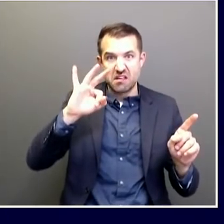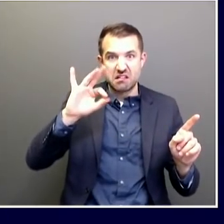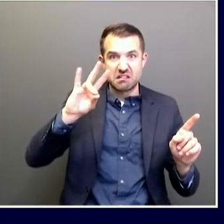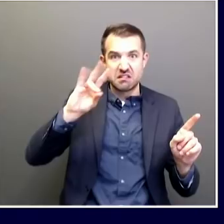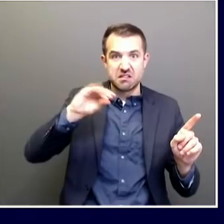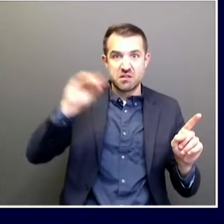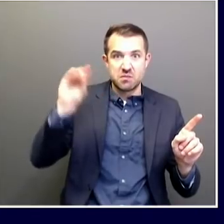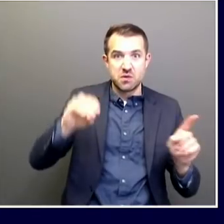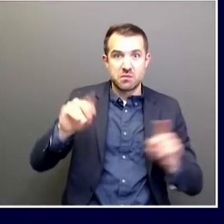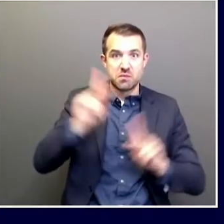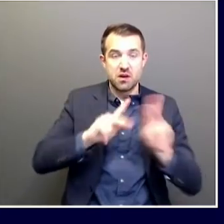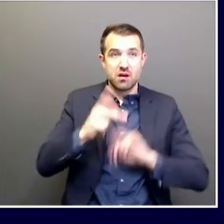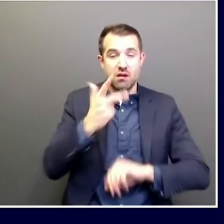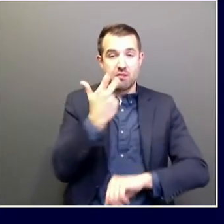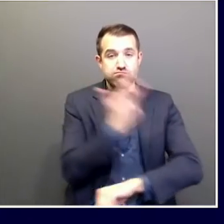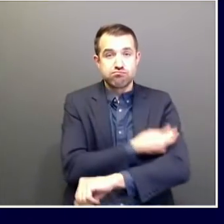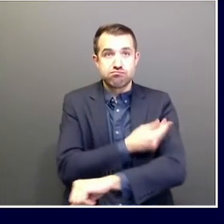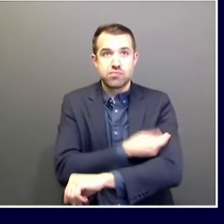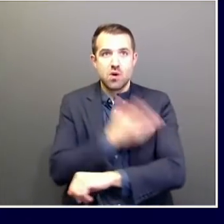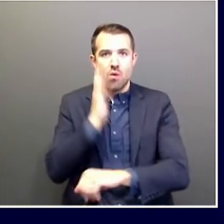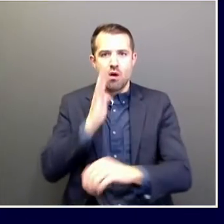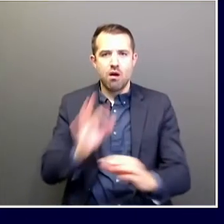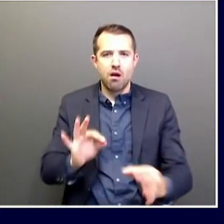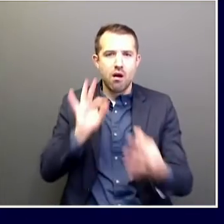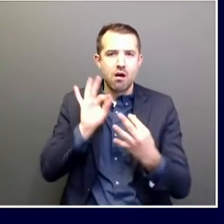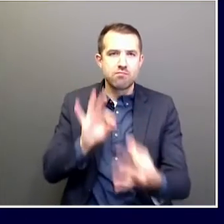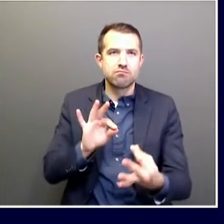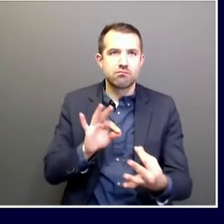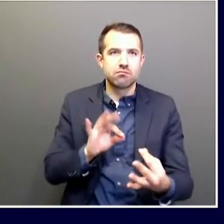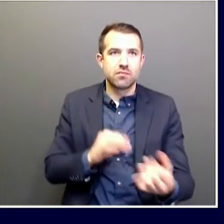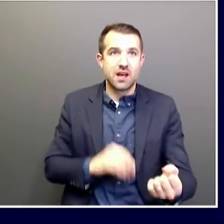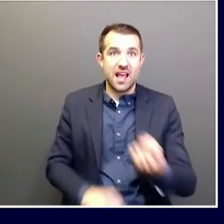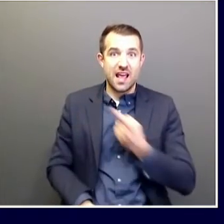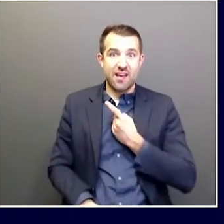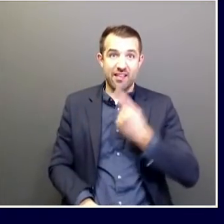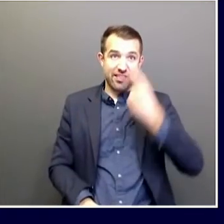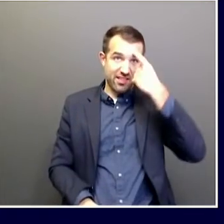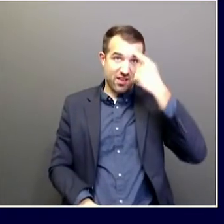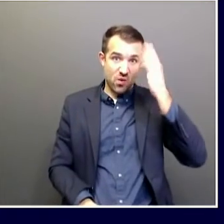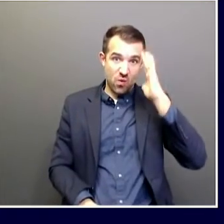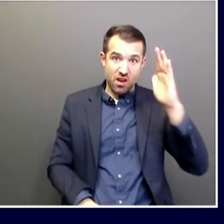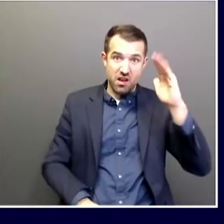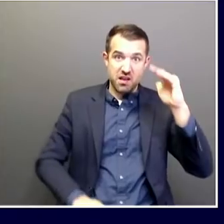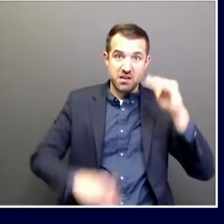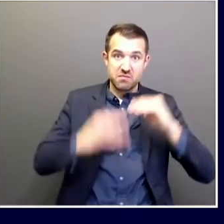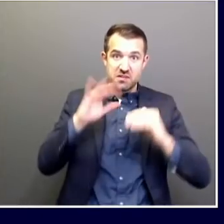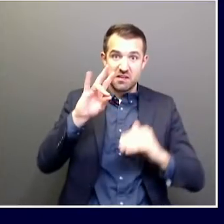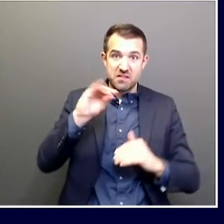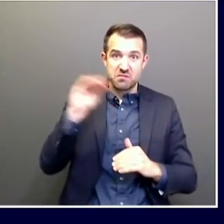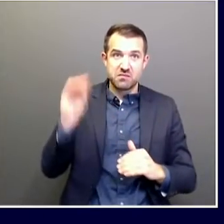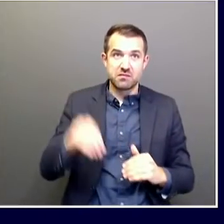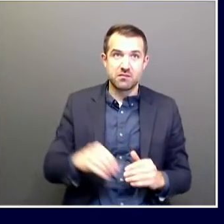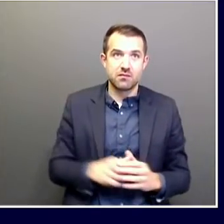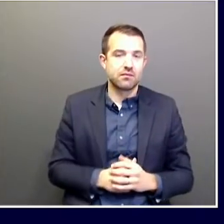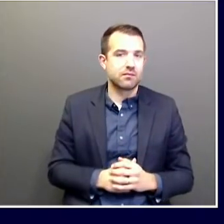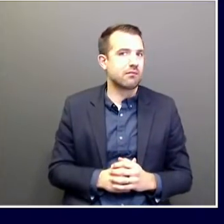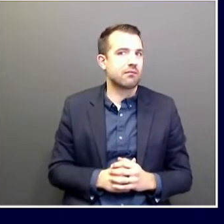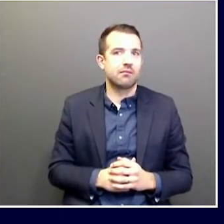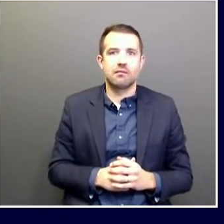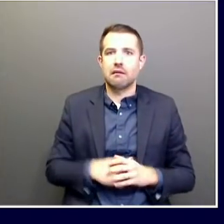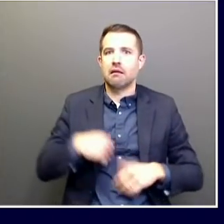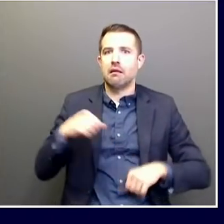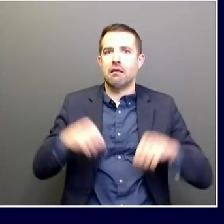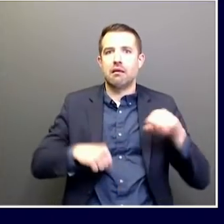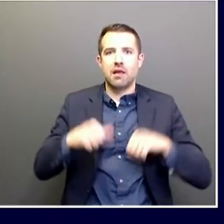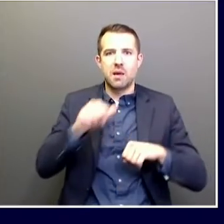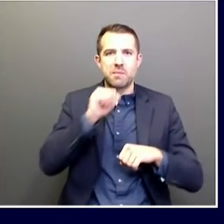get to 70%? And I said, boy, I don't know, not sure. And yet here we are today at 71.6%